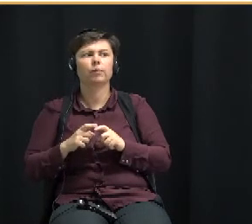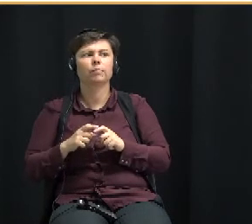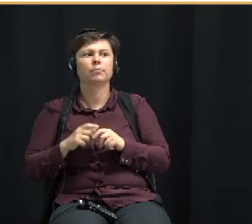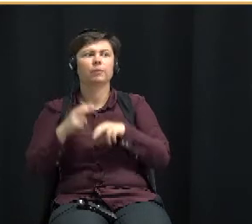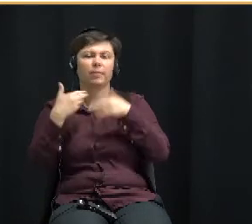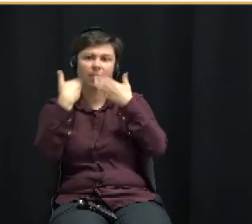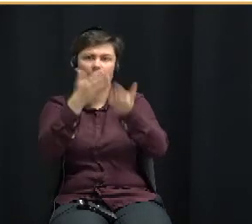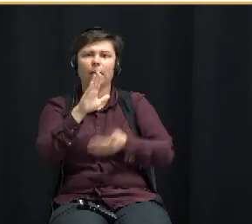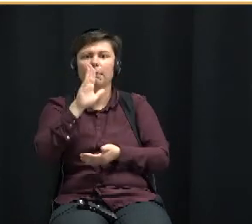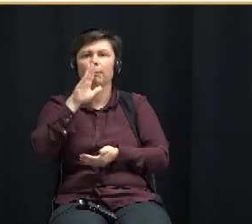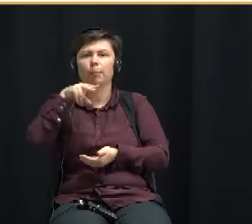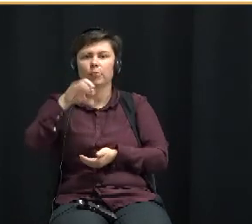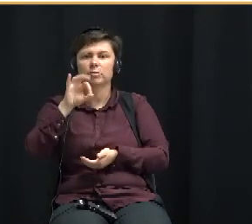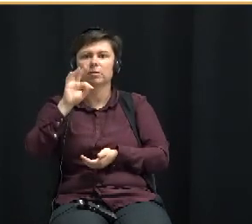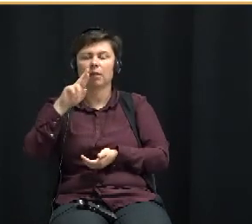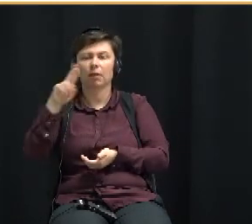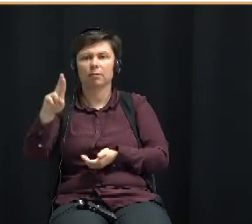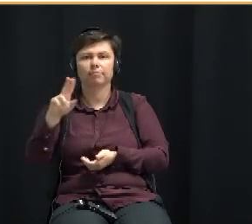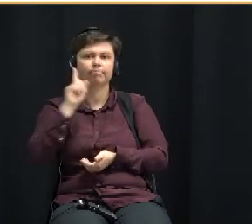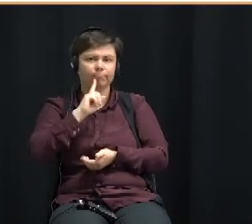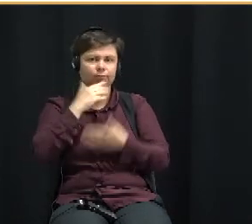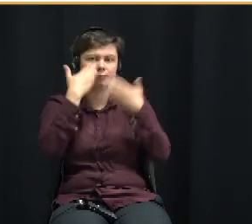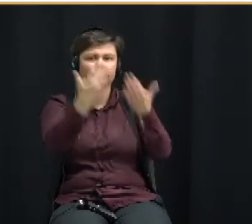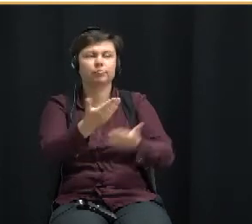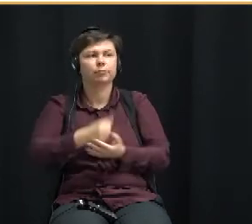points to you, Buster. Okay.